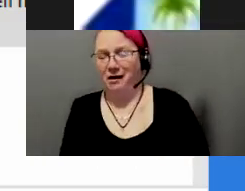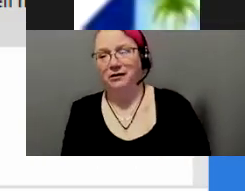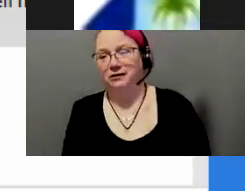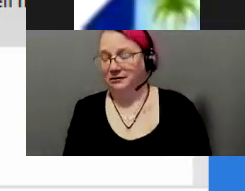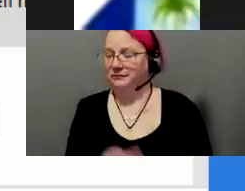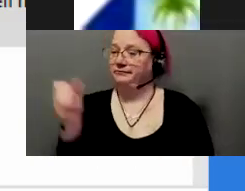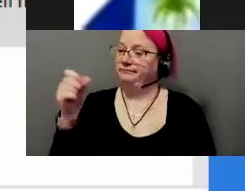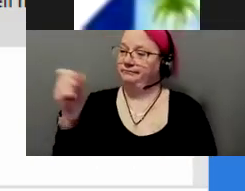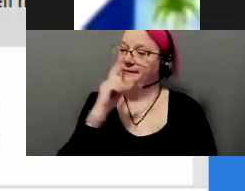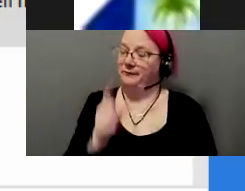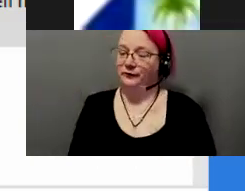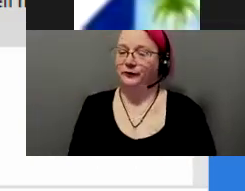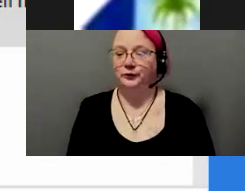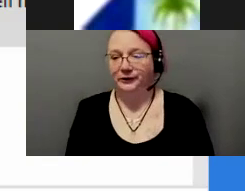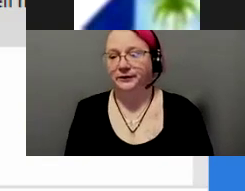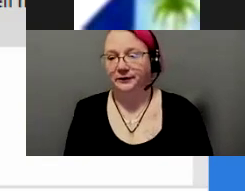absolutely.